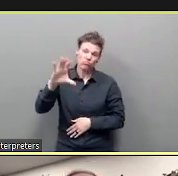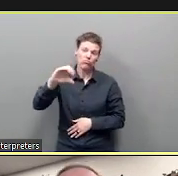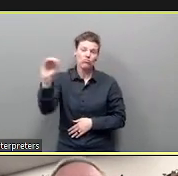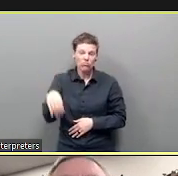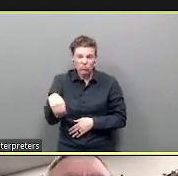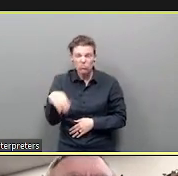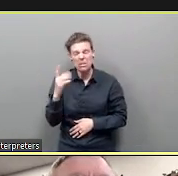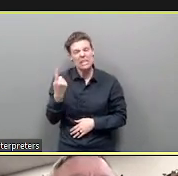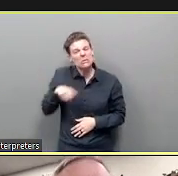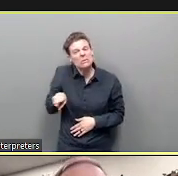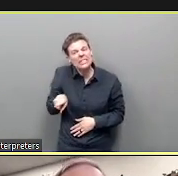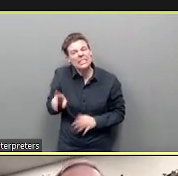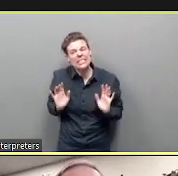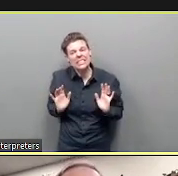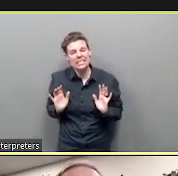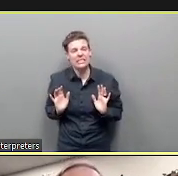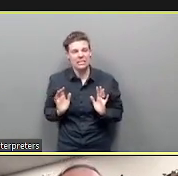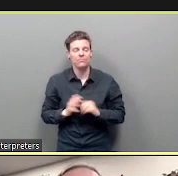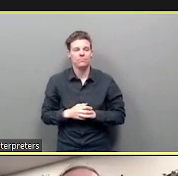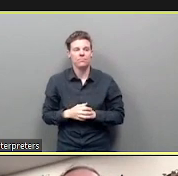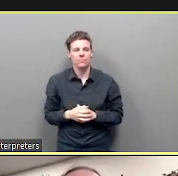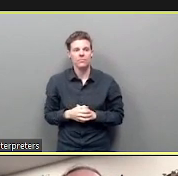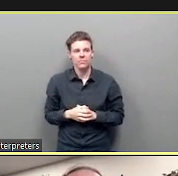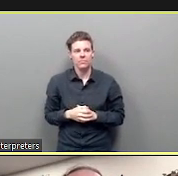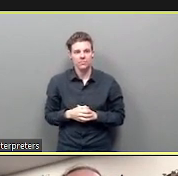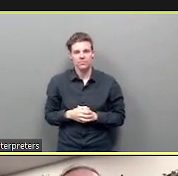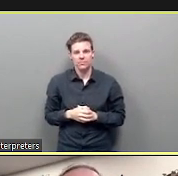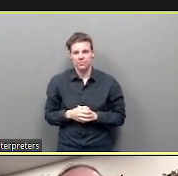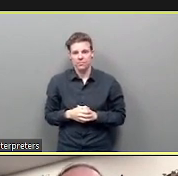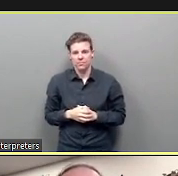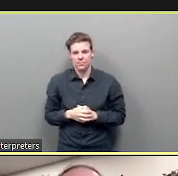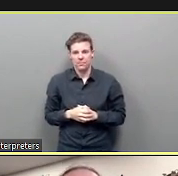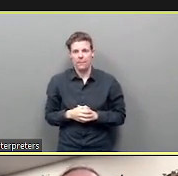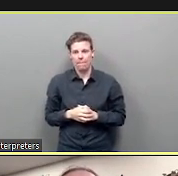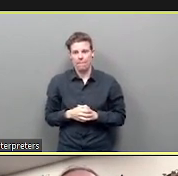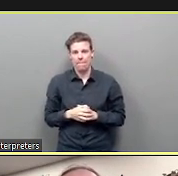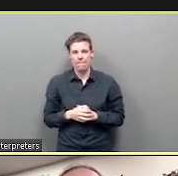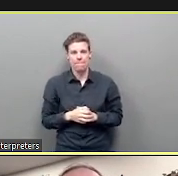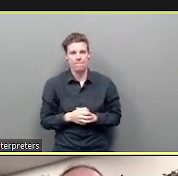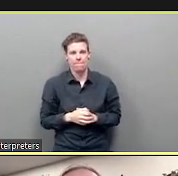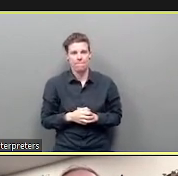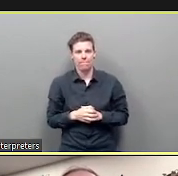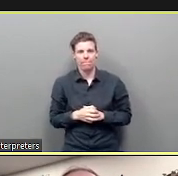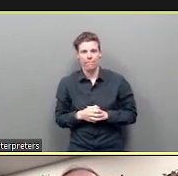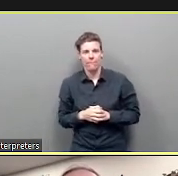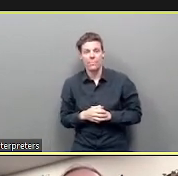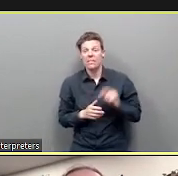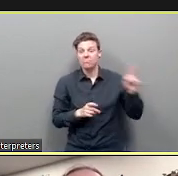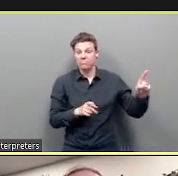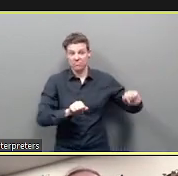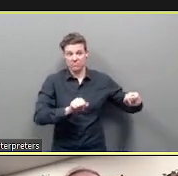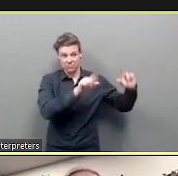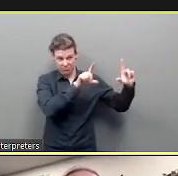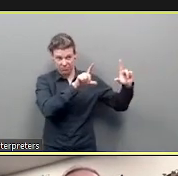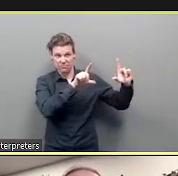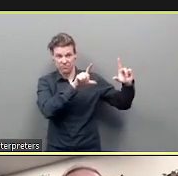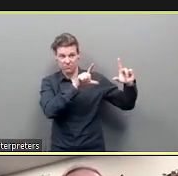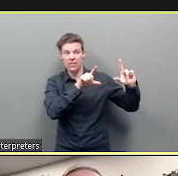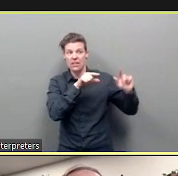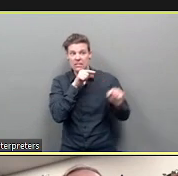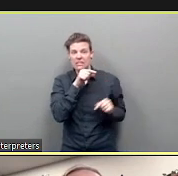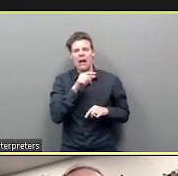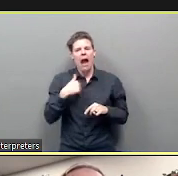show every week. The epidemiologists, there's a little bit of a lag. This is a 4-week report, and you can